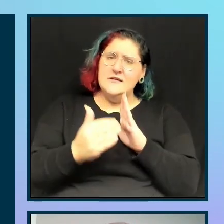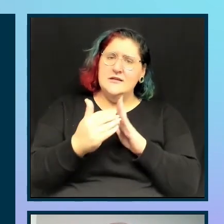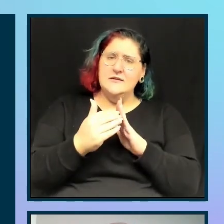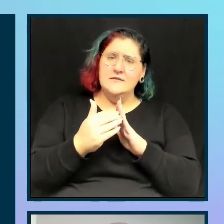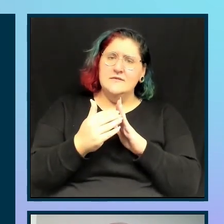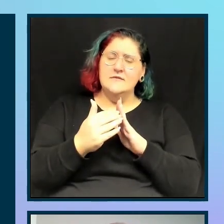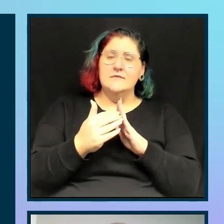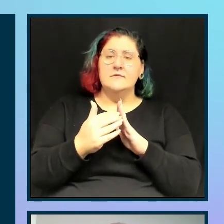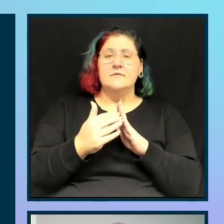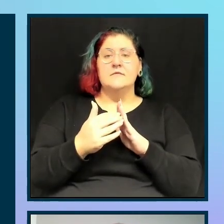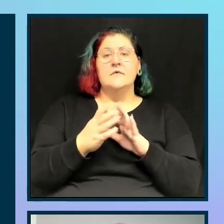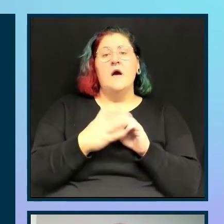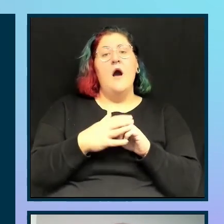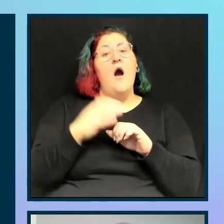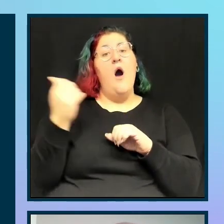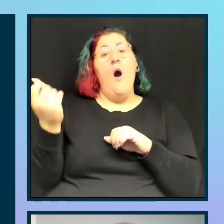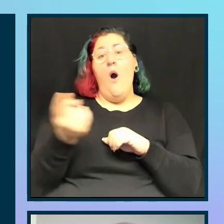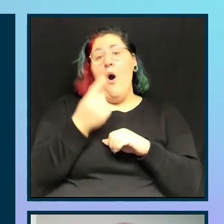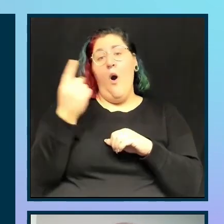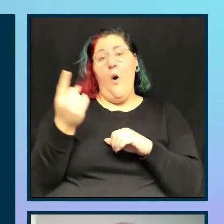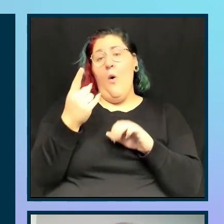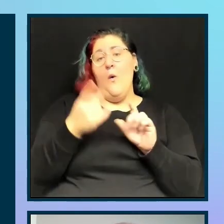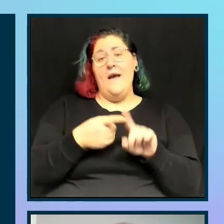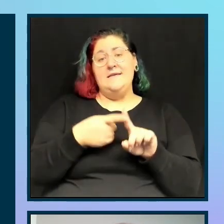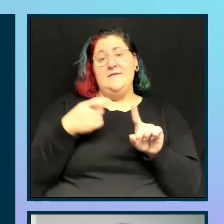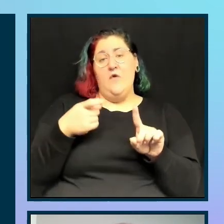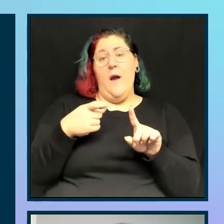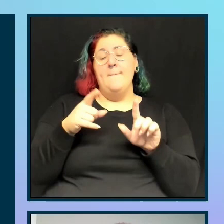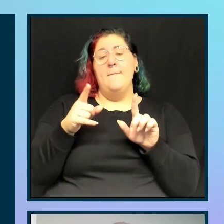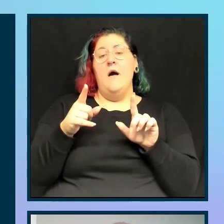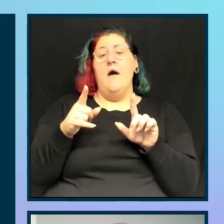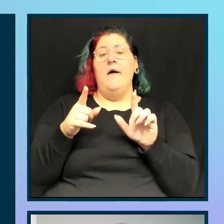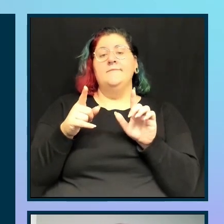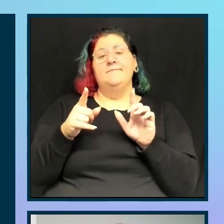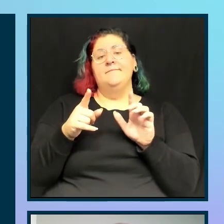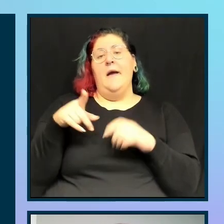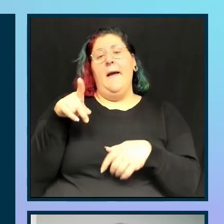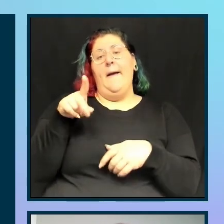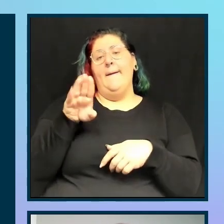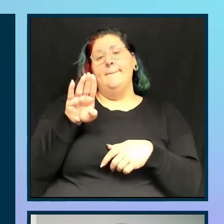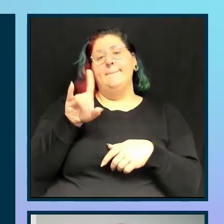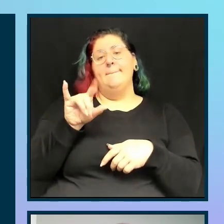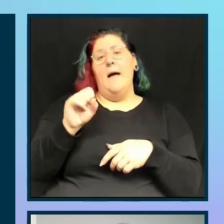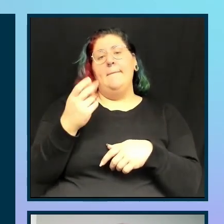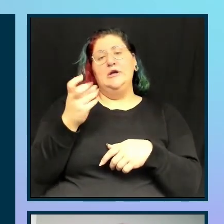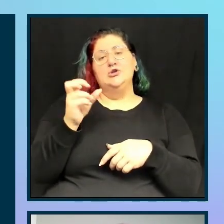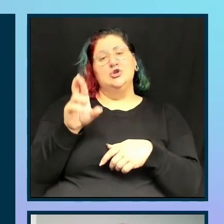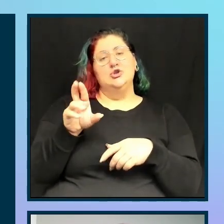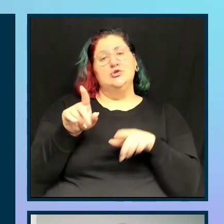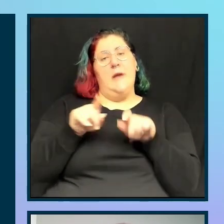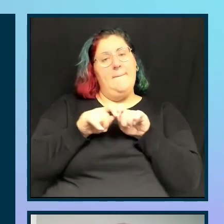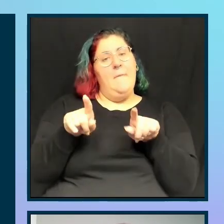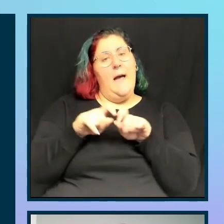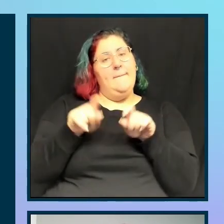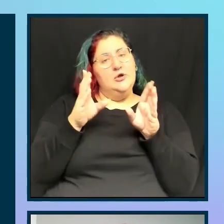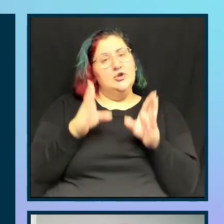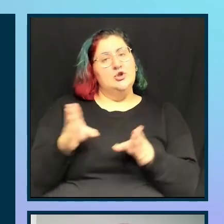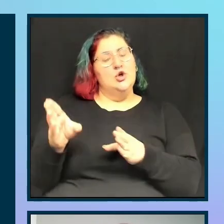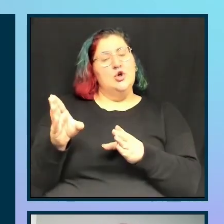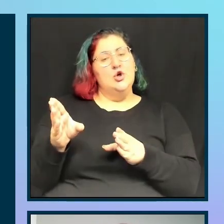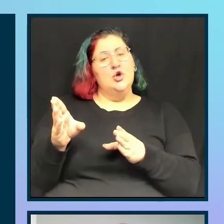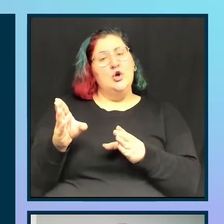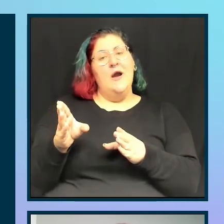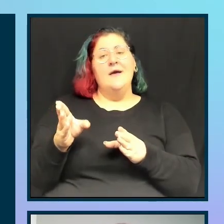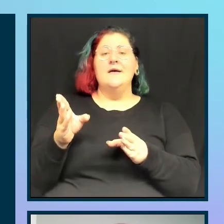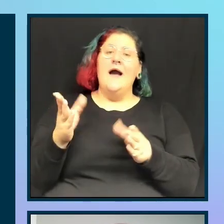publisher source. They're almost always the case that a publisher would like to get to having an accessible EPUB. And what they've got is a